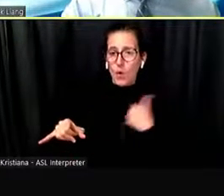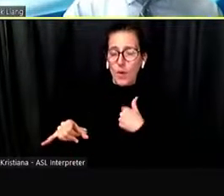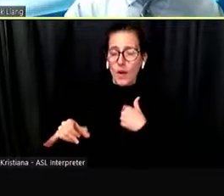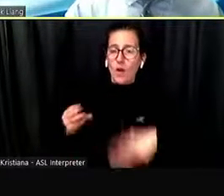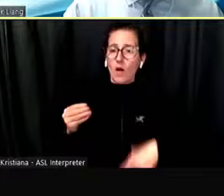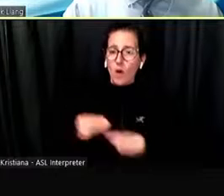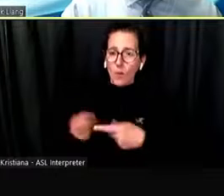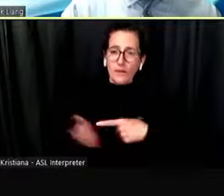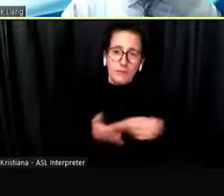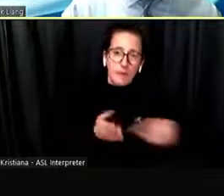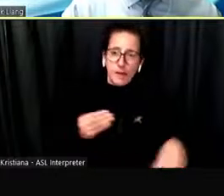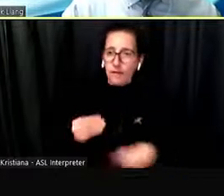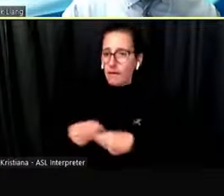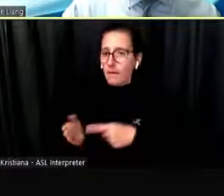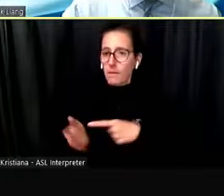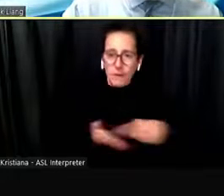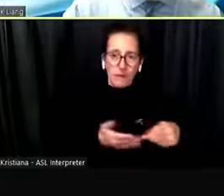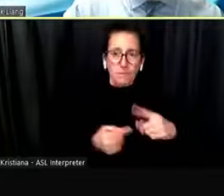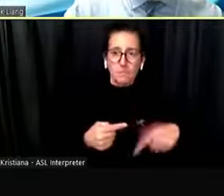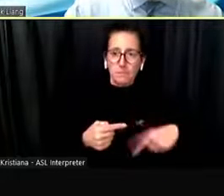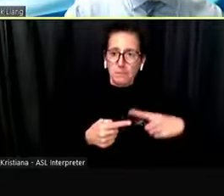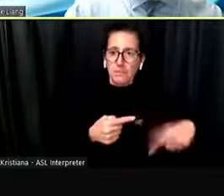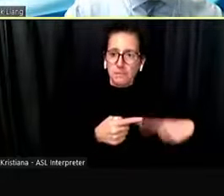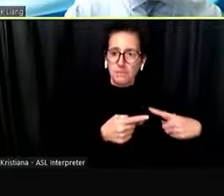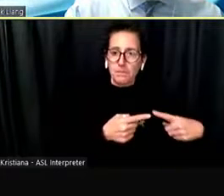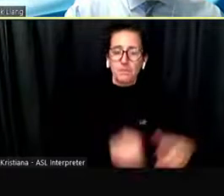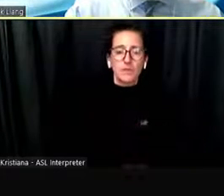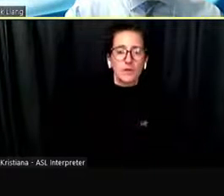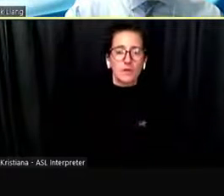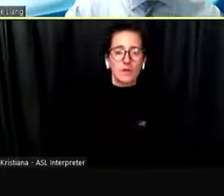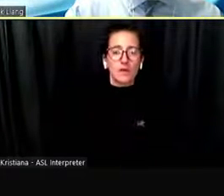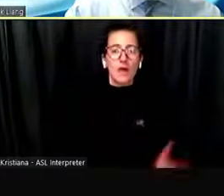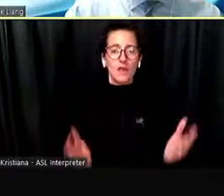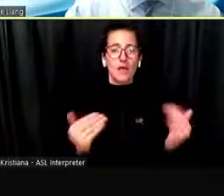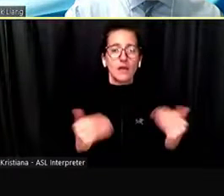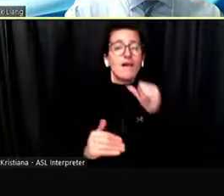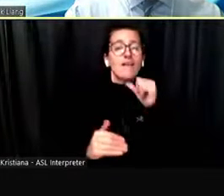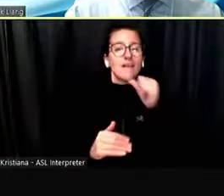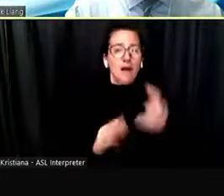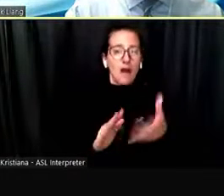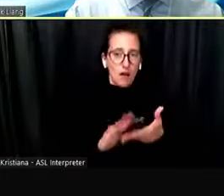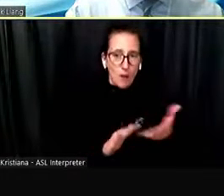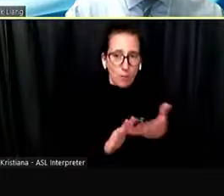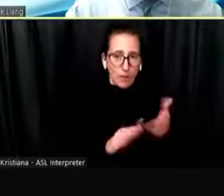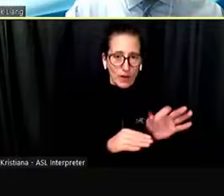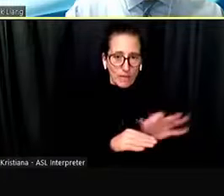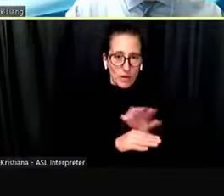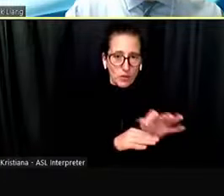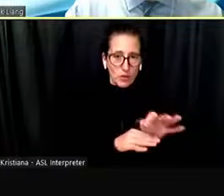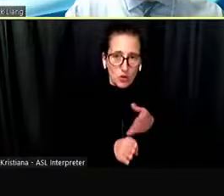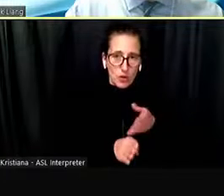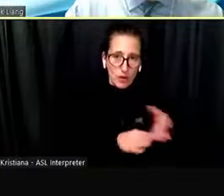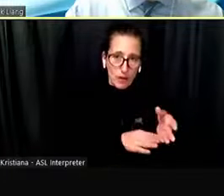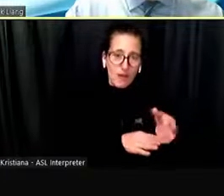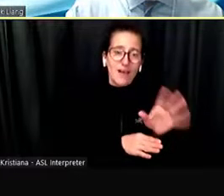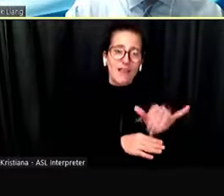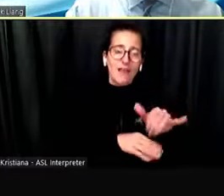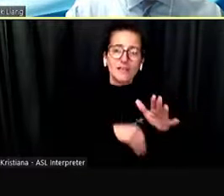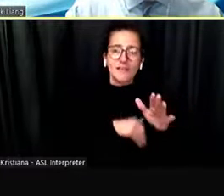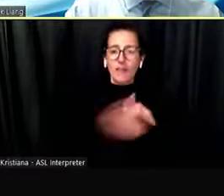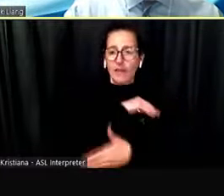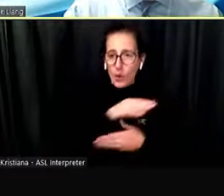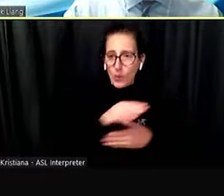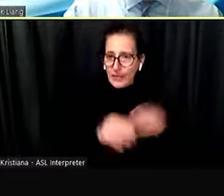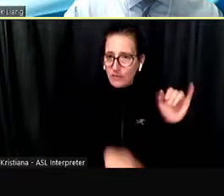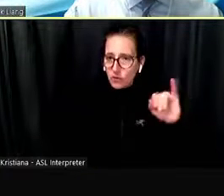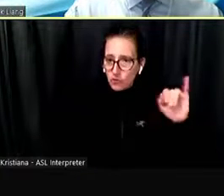turn within those capital funds. And then we have the non-operating functional area. That is where the county's insurance funds are, the